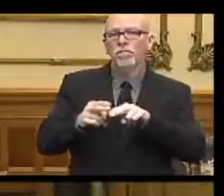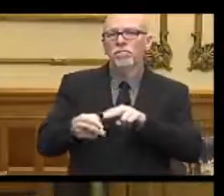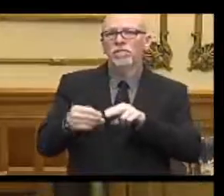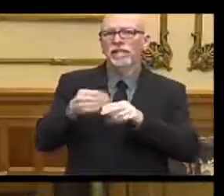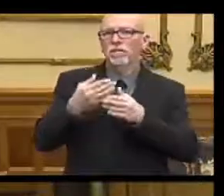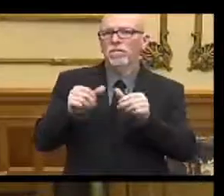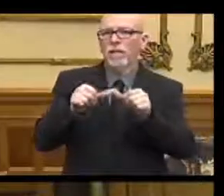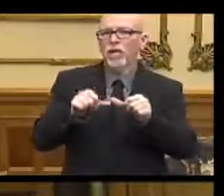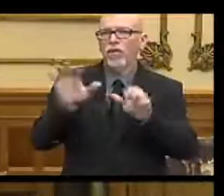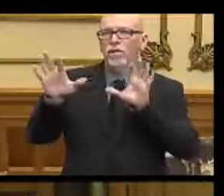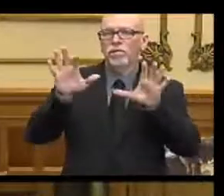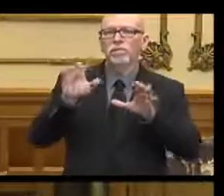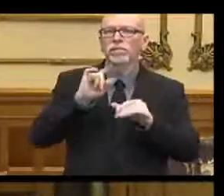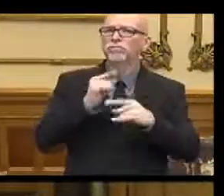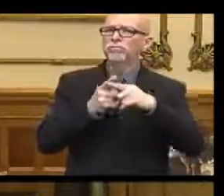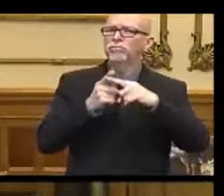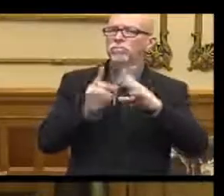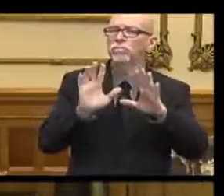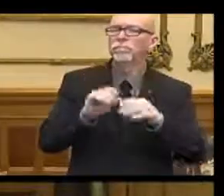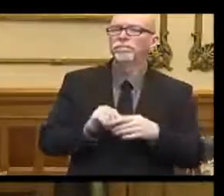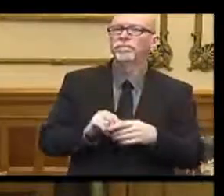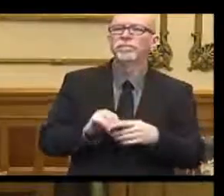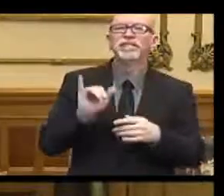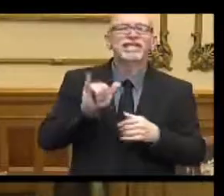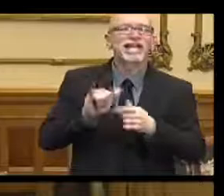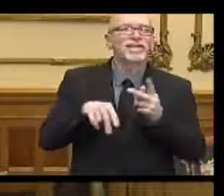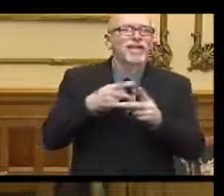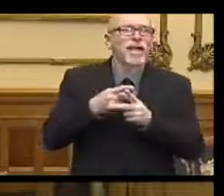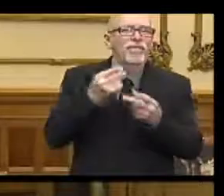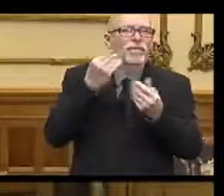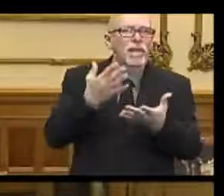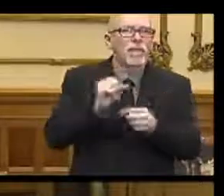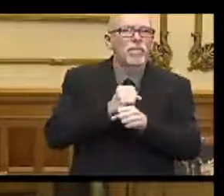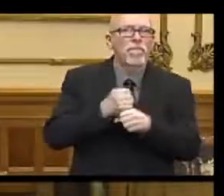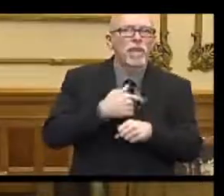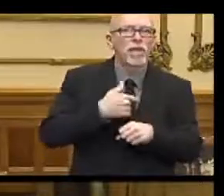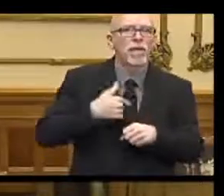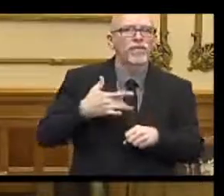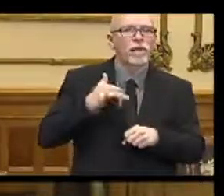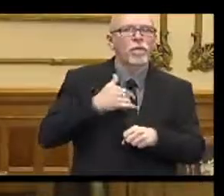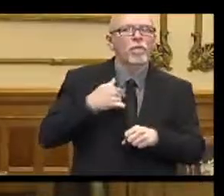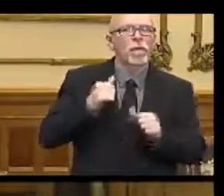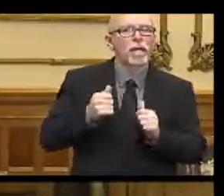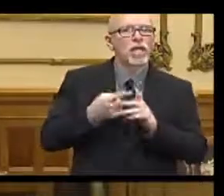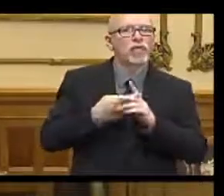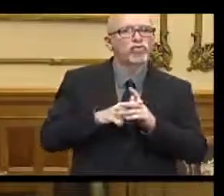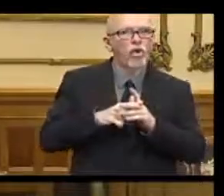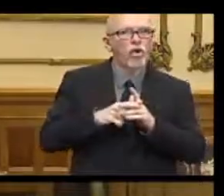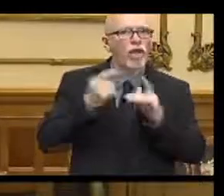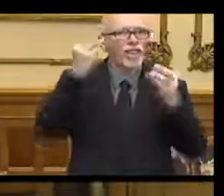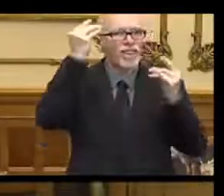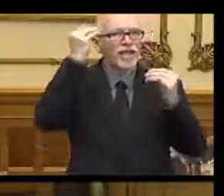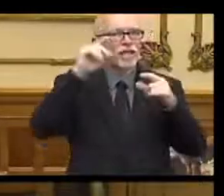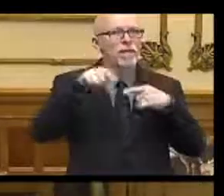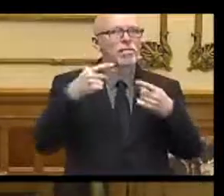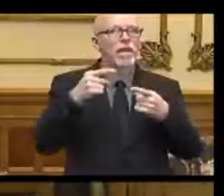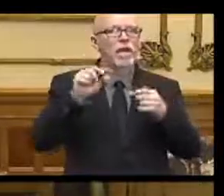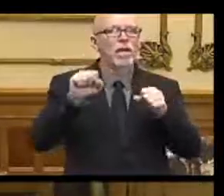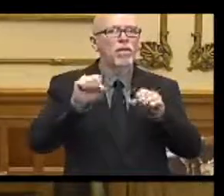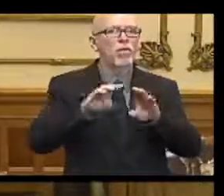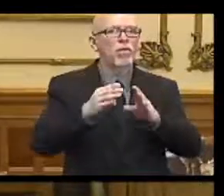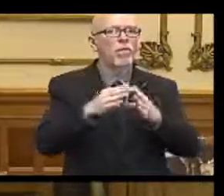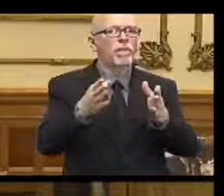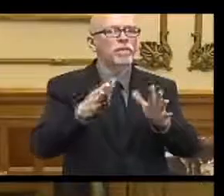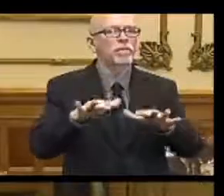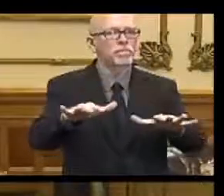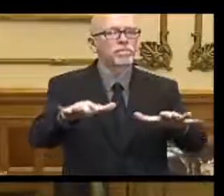very optimistic. So that is the kind of things that make us feel like we can start to think along these lines.